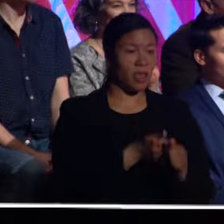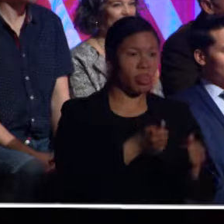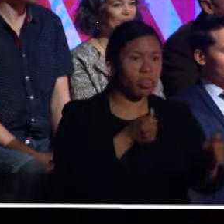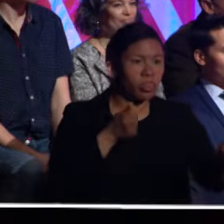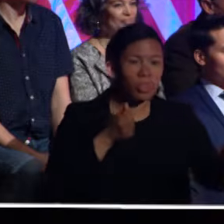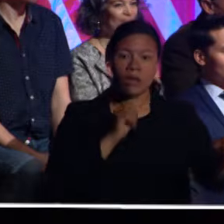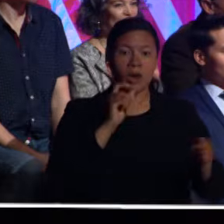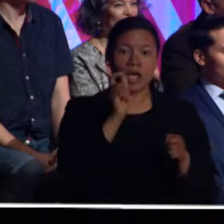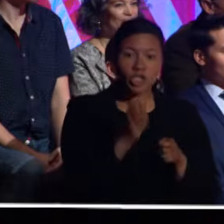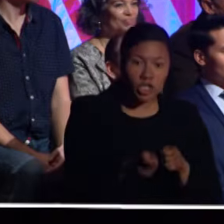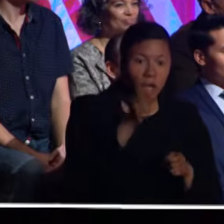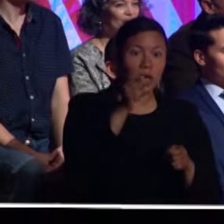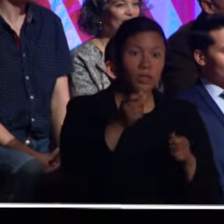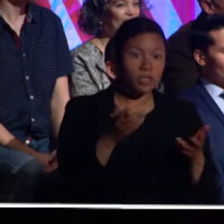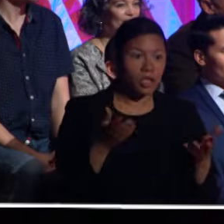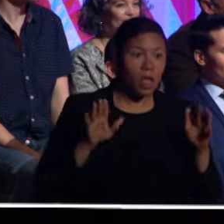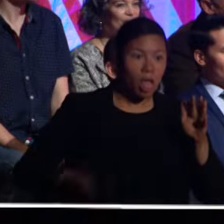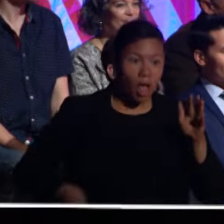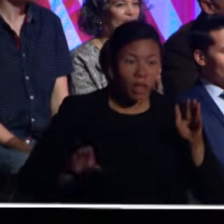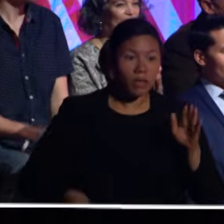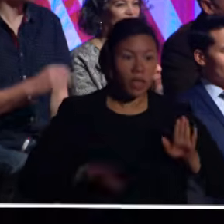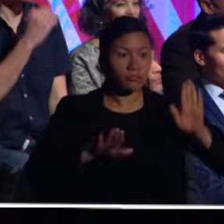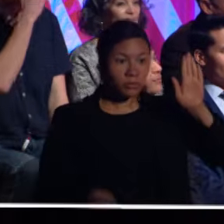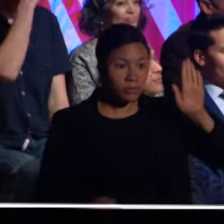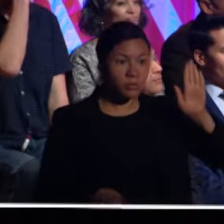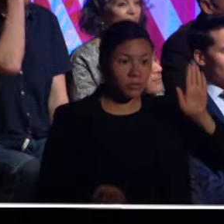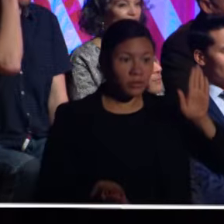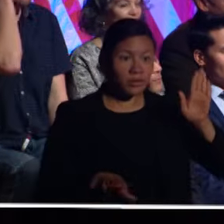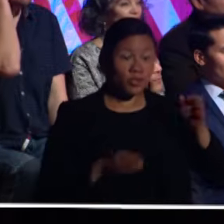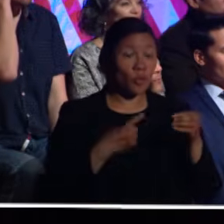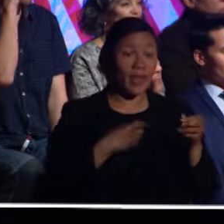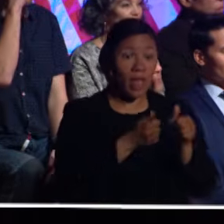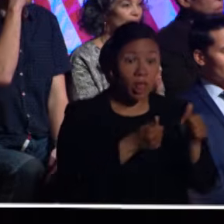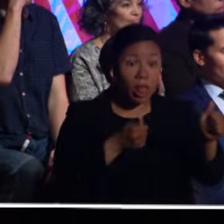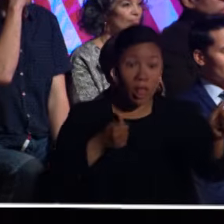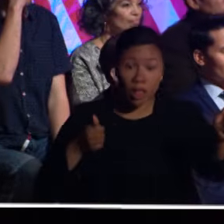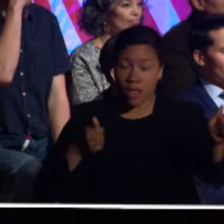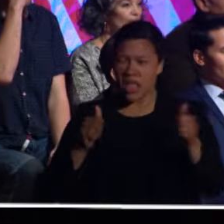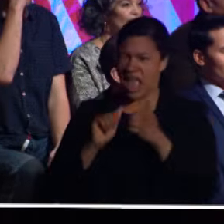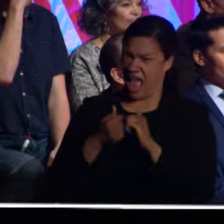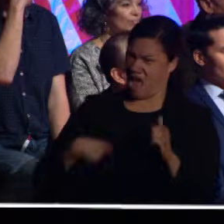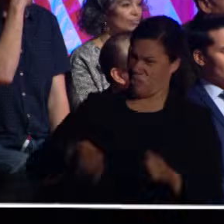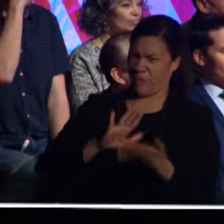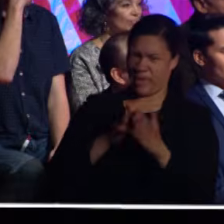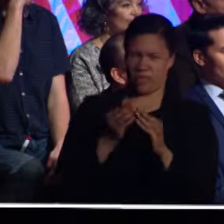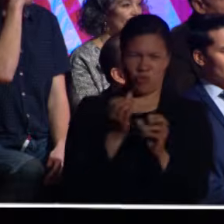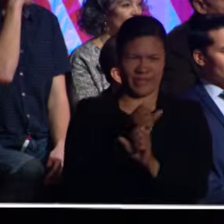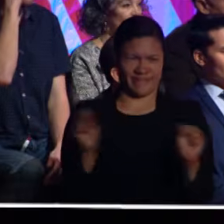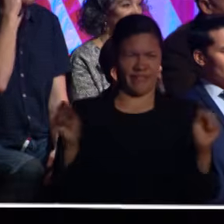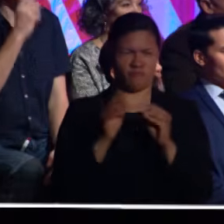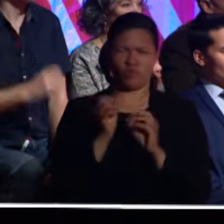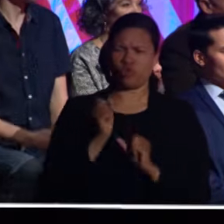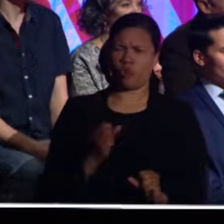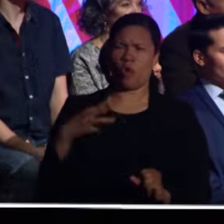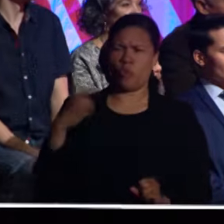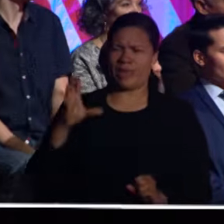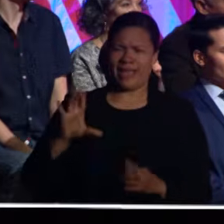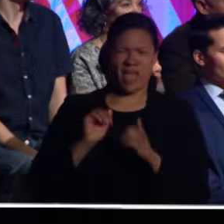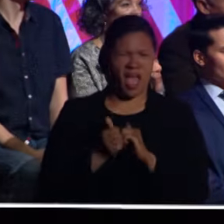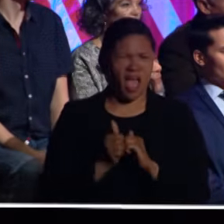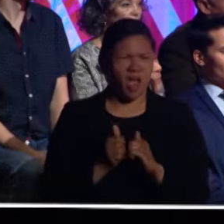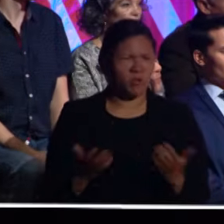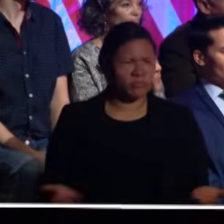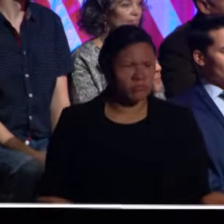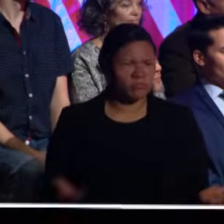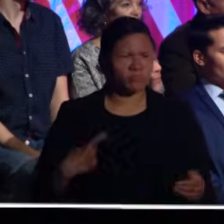is holding up some of our efforts to build a safer, stronger DC, to construct more housing, and